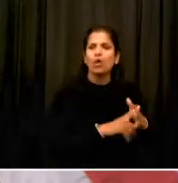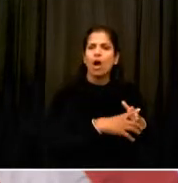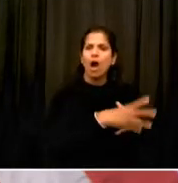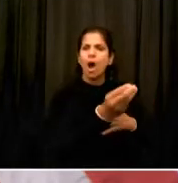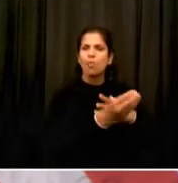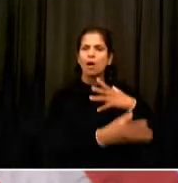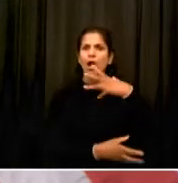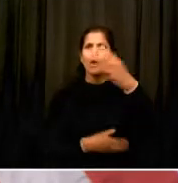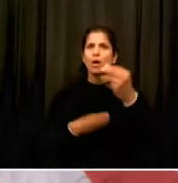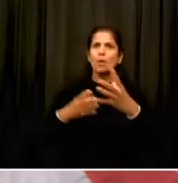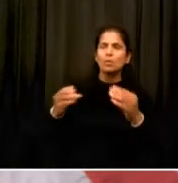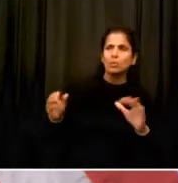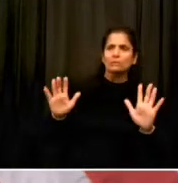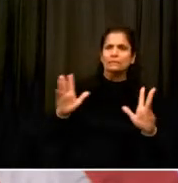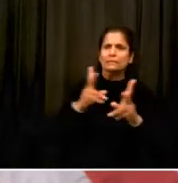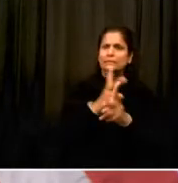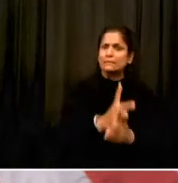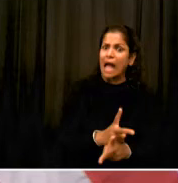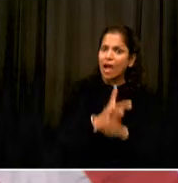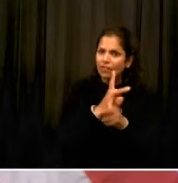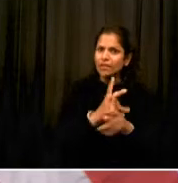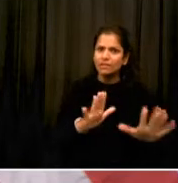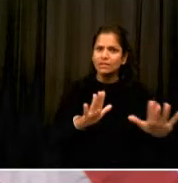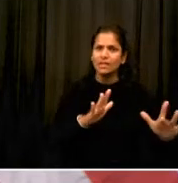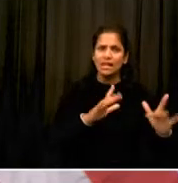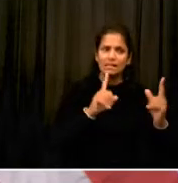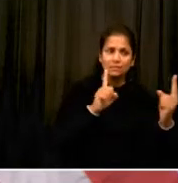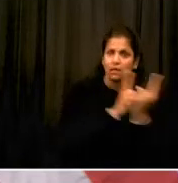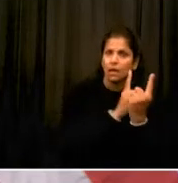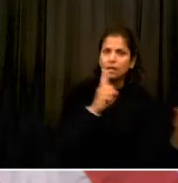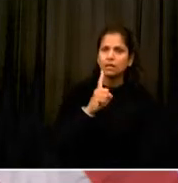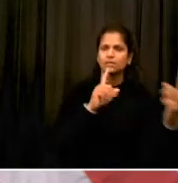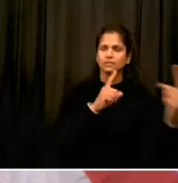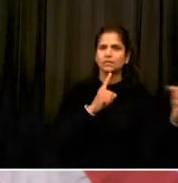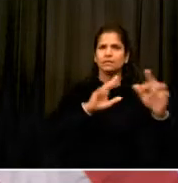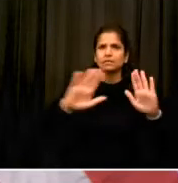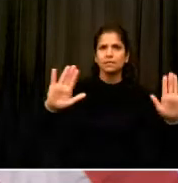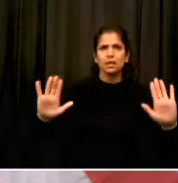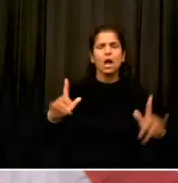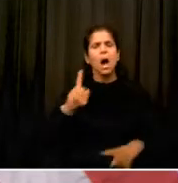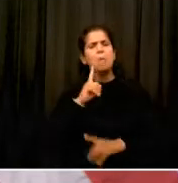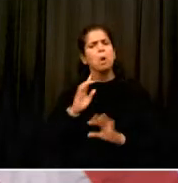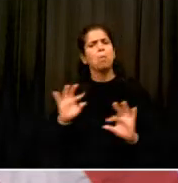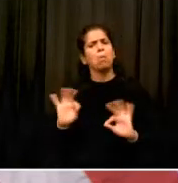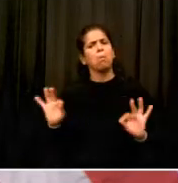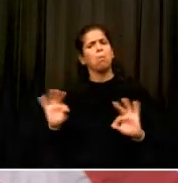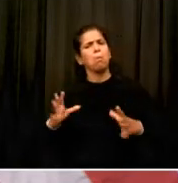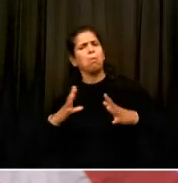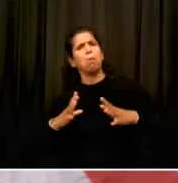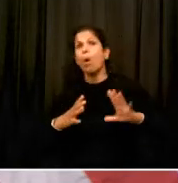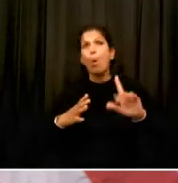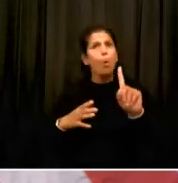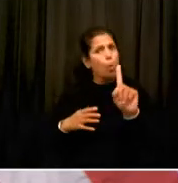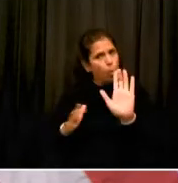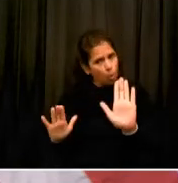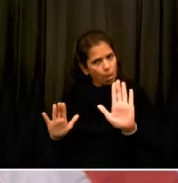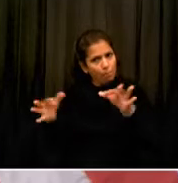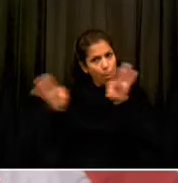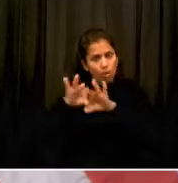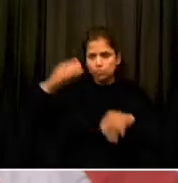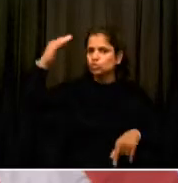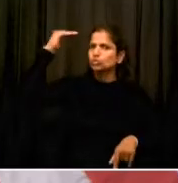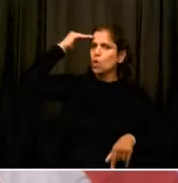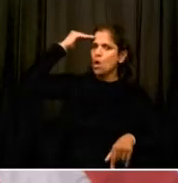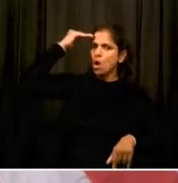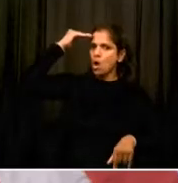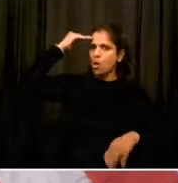to support you and suppress the coronavirus. And I'm proud to say that today, our rates of new cases of the coronavirus